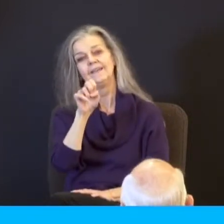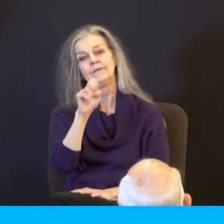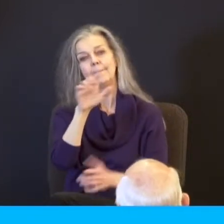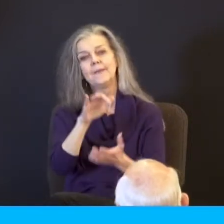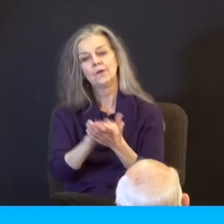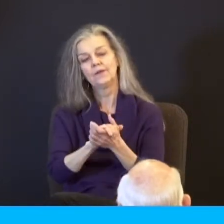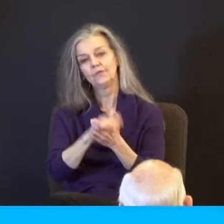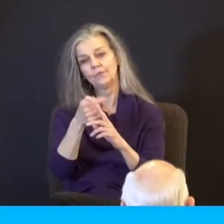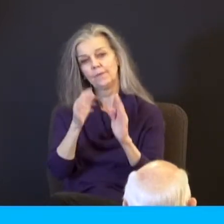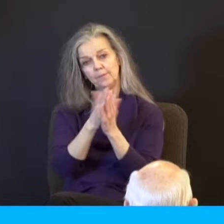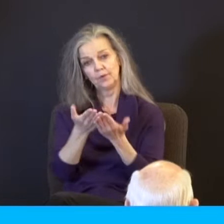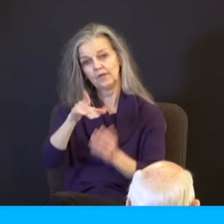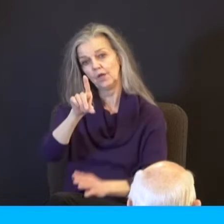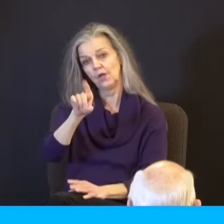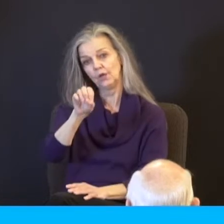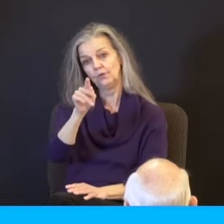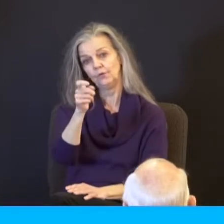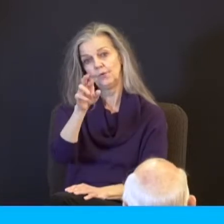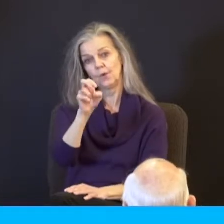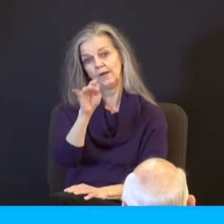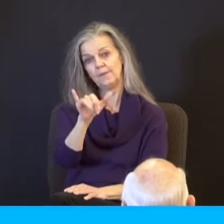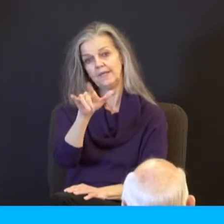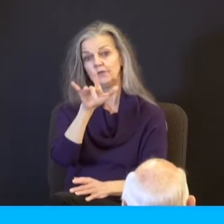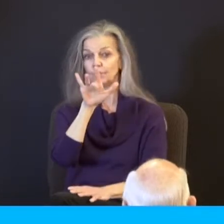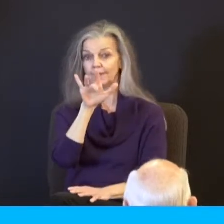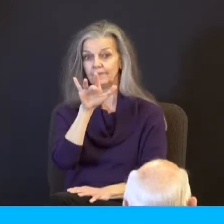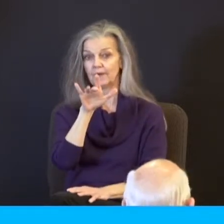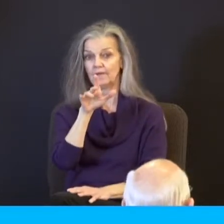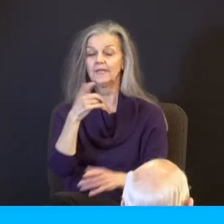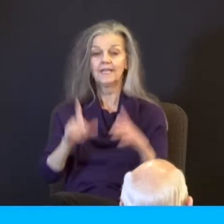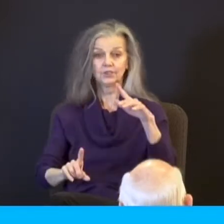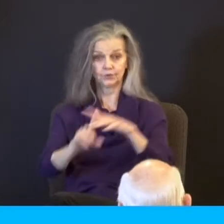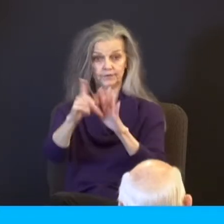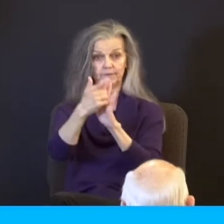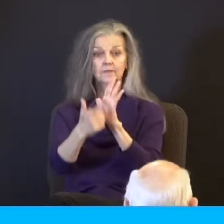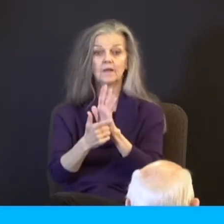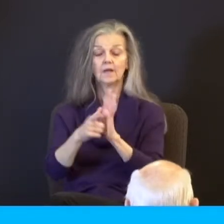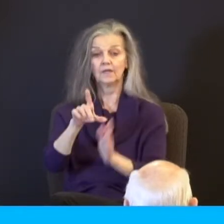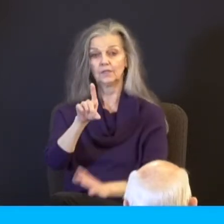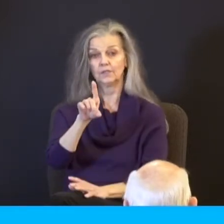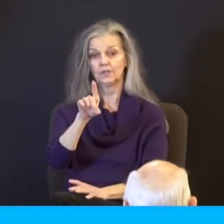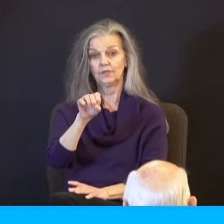it. Later, this shows up in the law. We'll read it, and then we'll explain it. Deuteronomy 25.